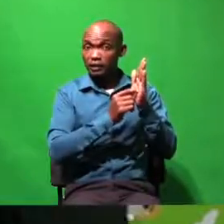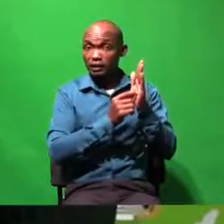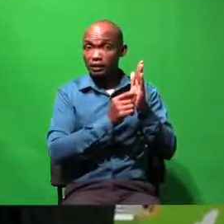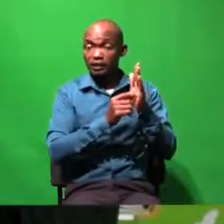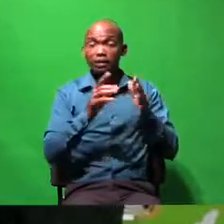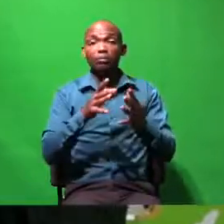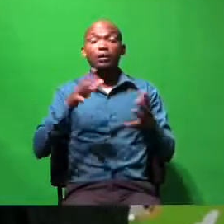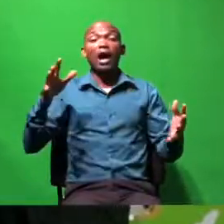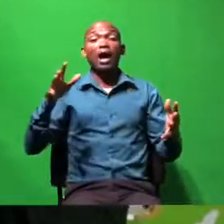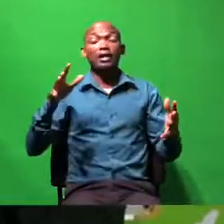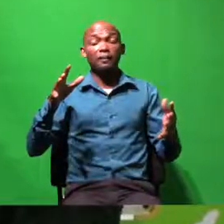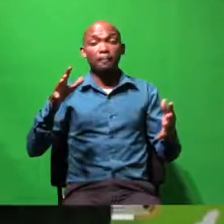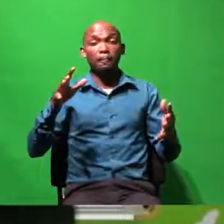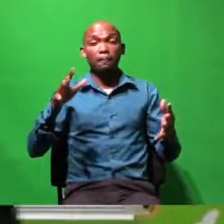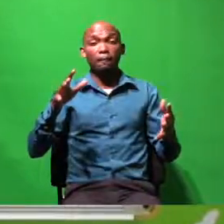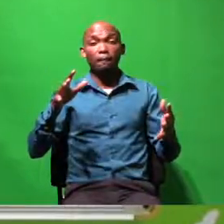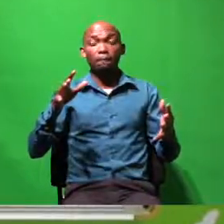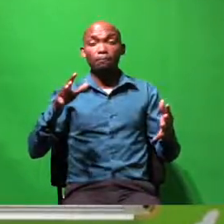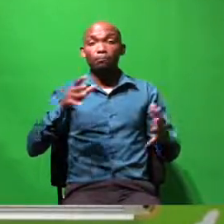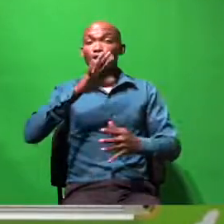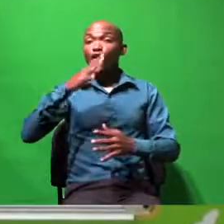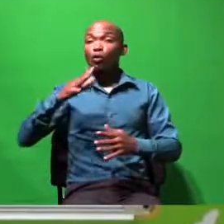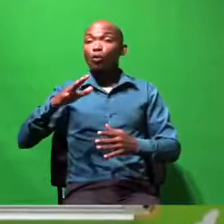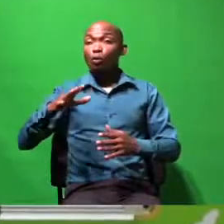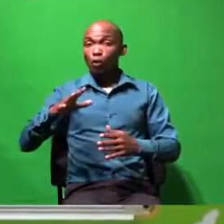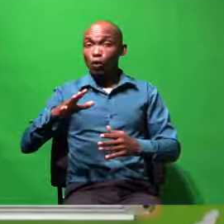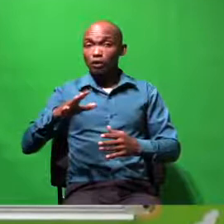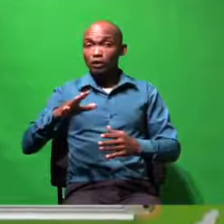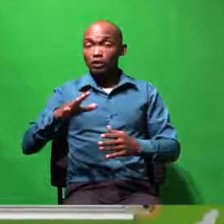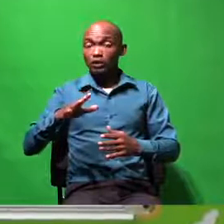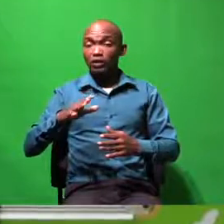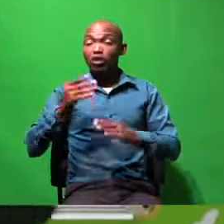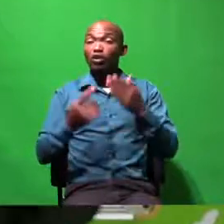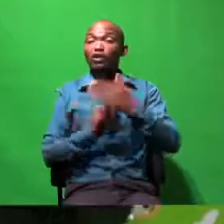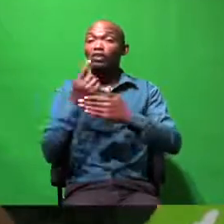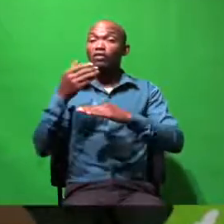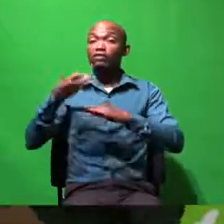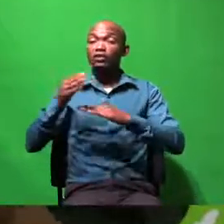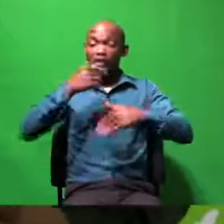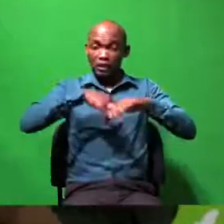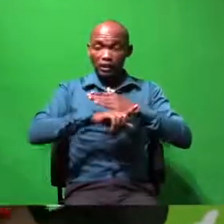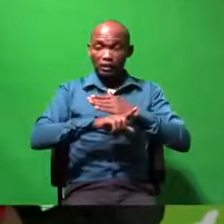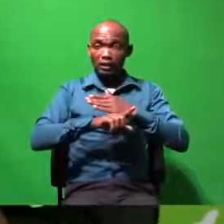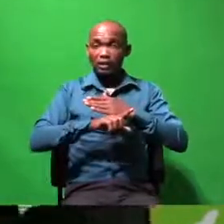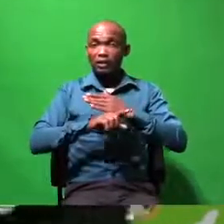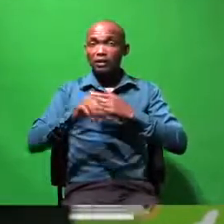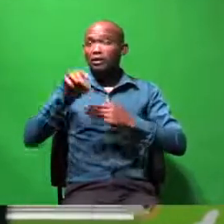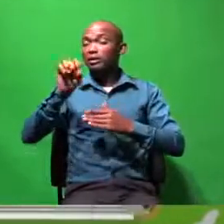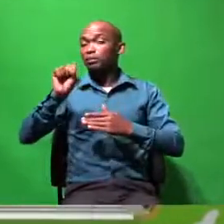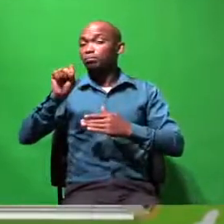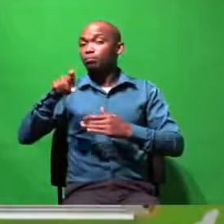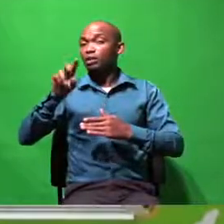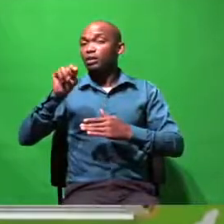will be higher. So water that already diffused to the intestinal space